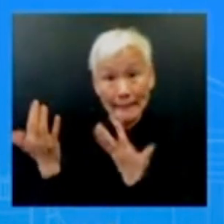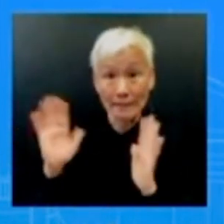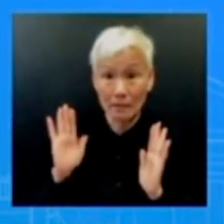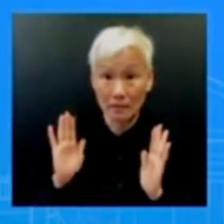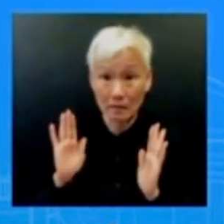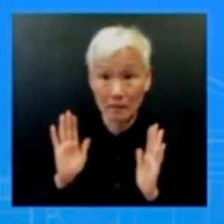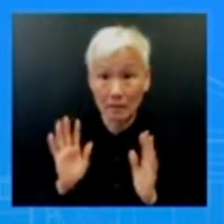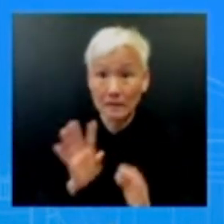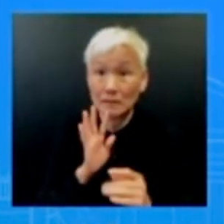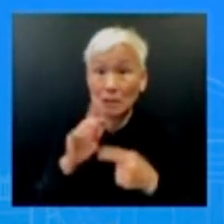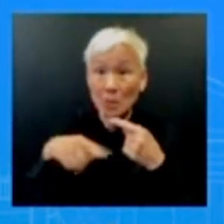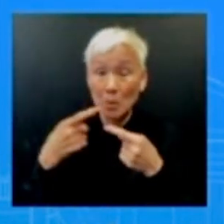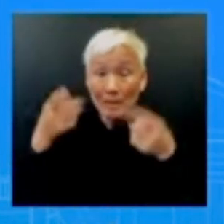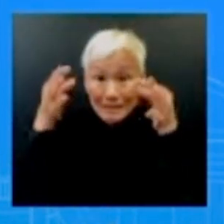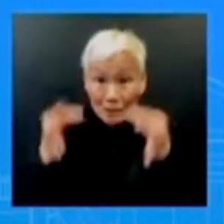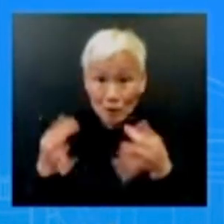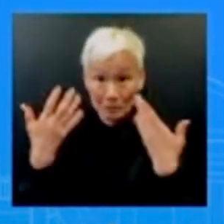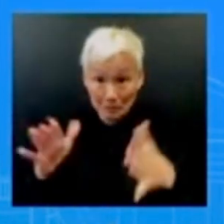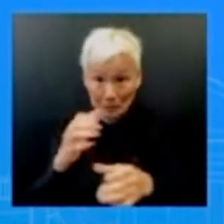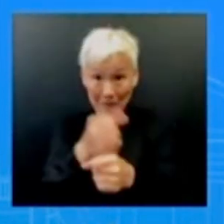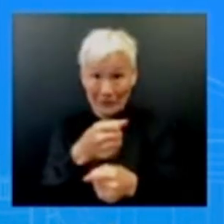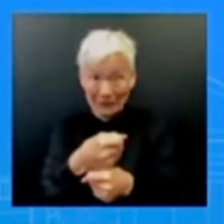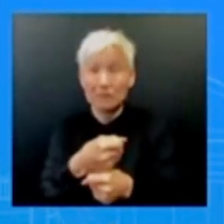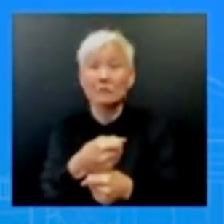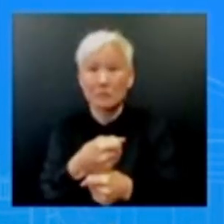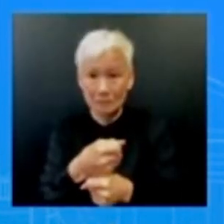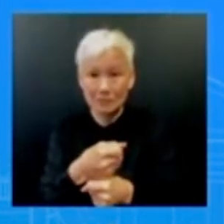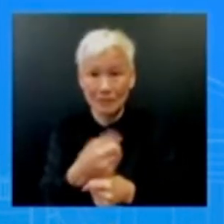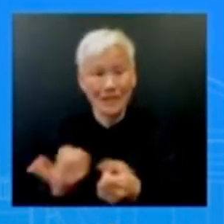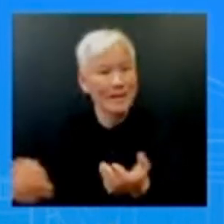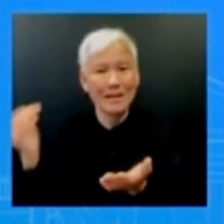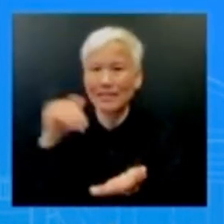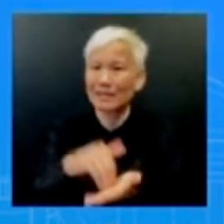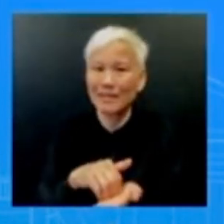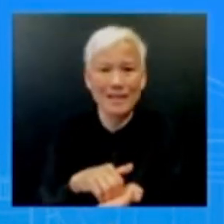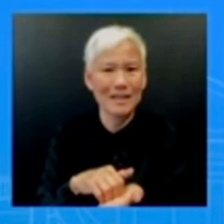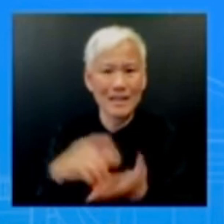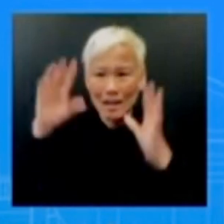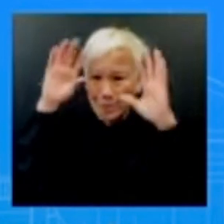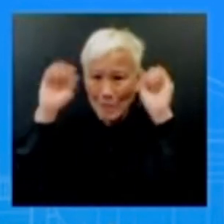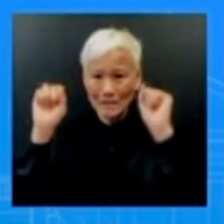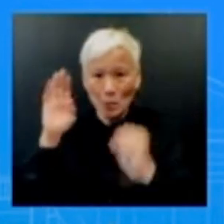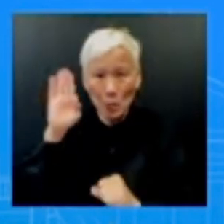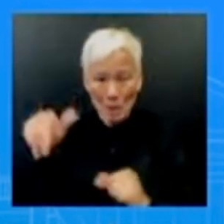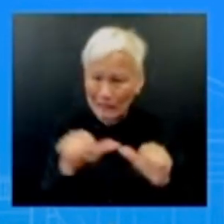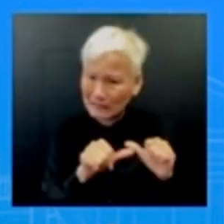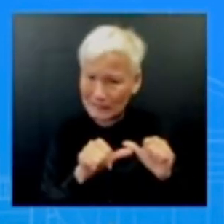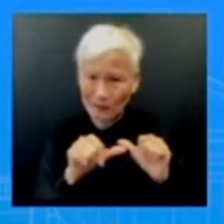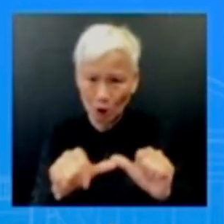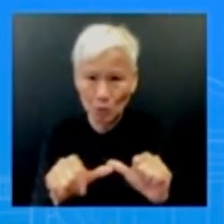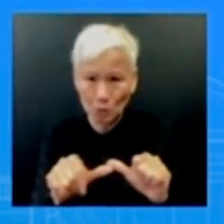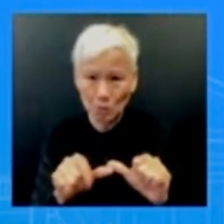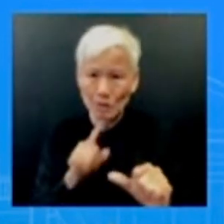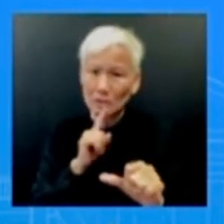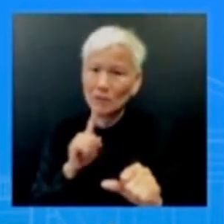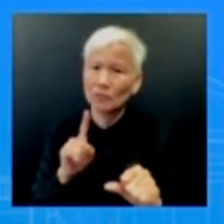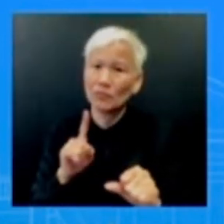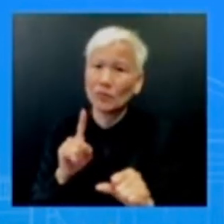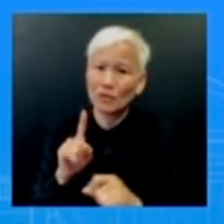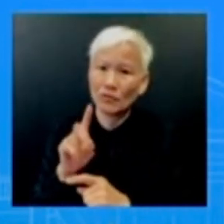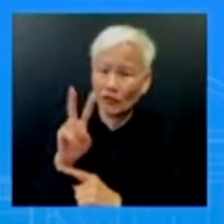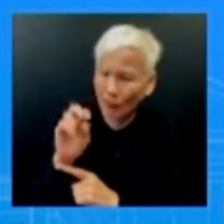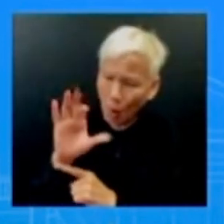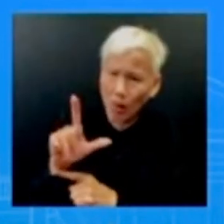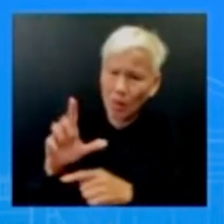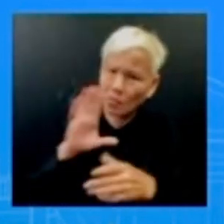decision has been made. But again, the president is going to continue to be very vocal when it comes to